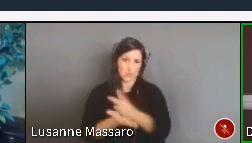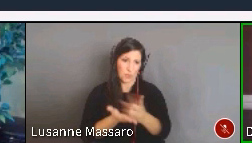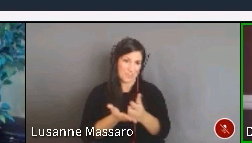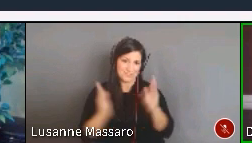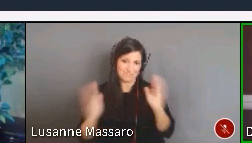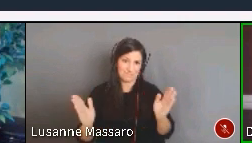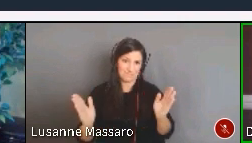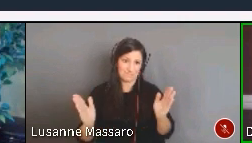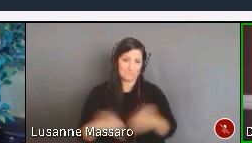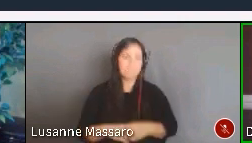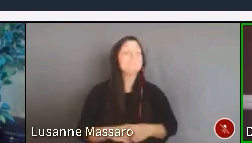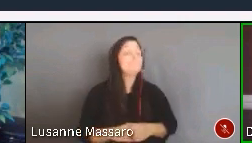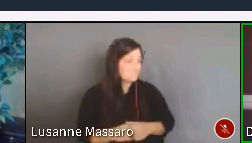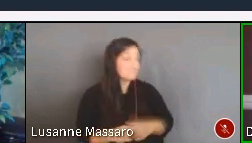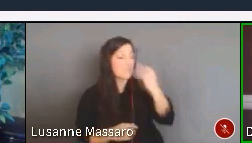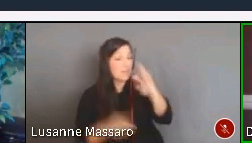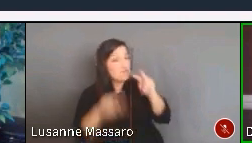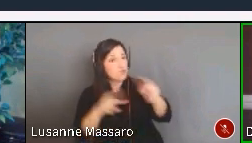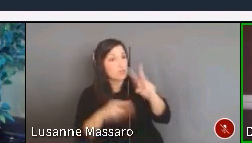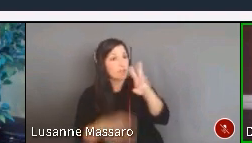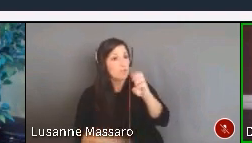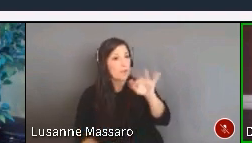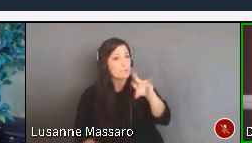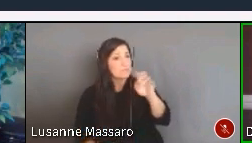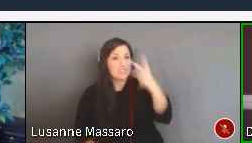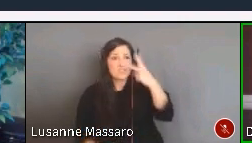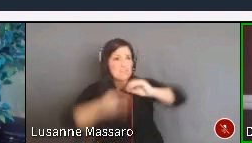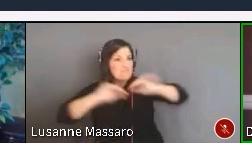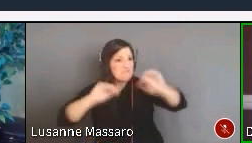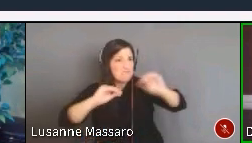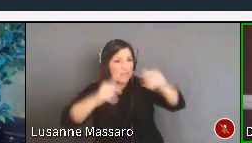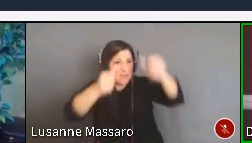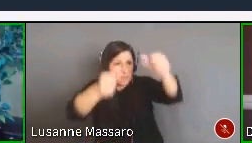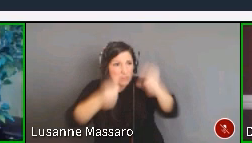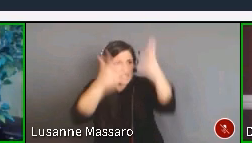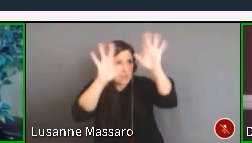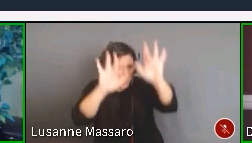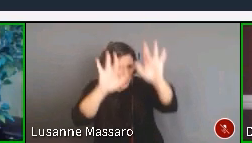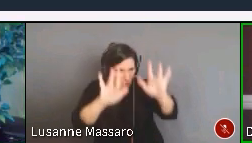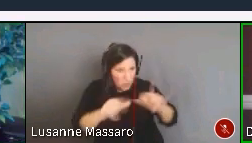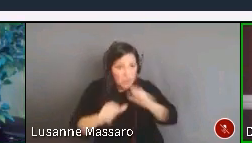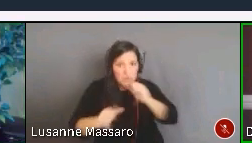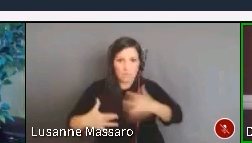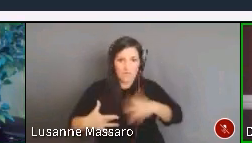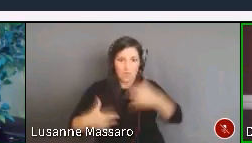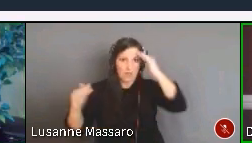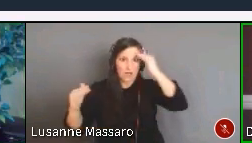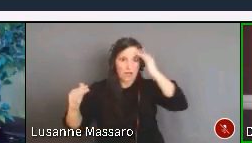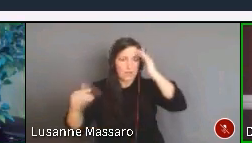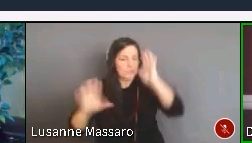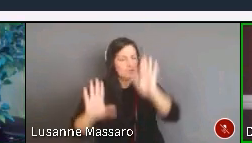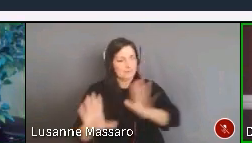you happen to not see anything posted at that time, that is normal. Do not panic, right? So you want to keep visiting that